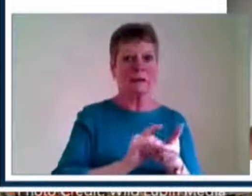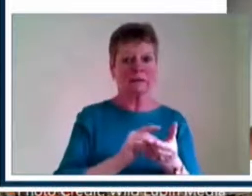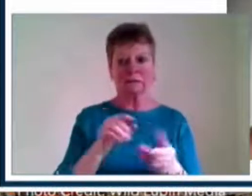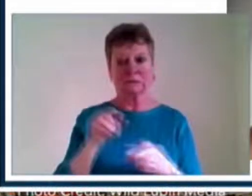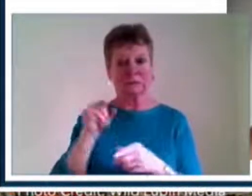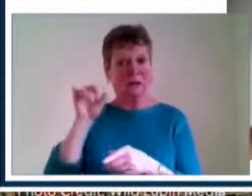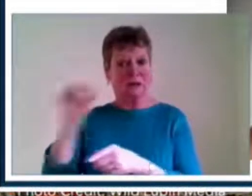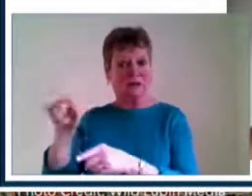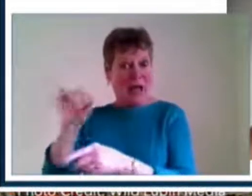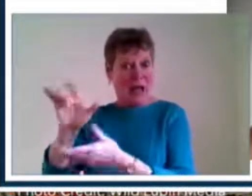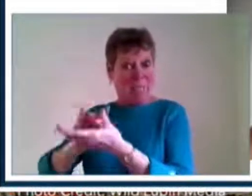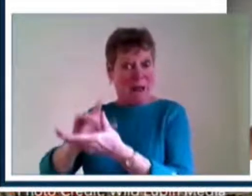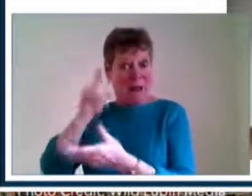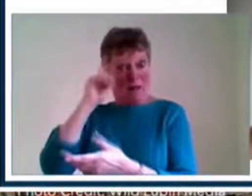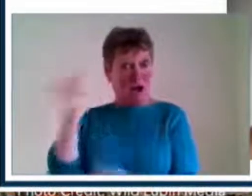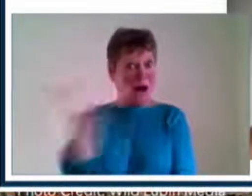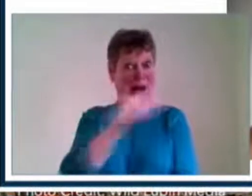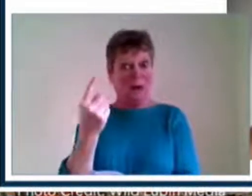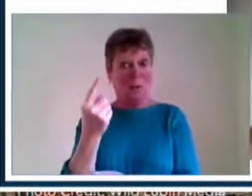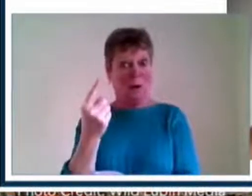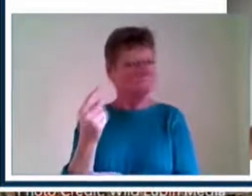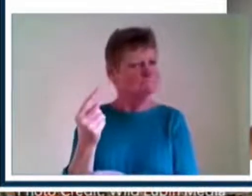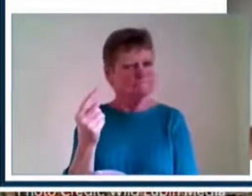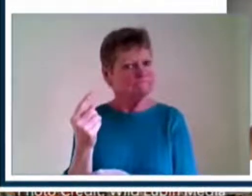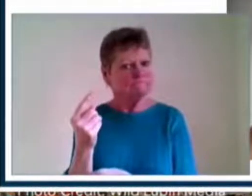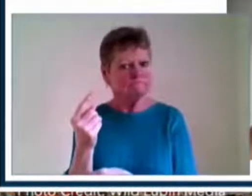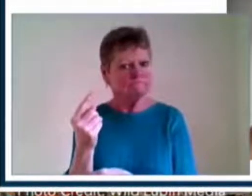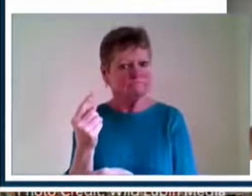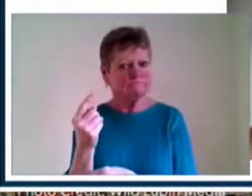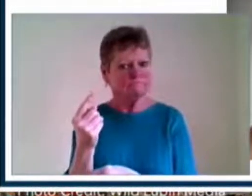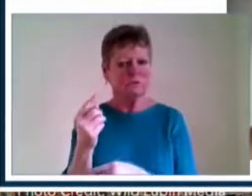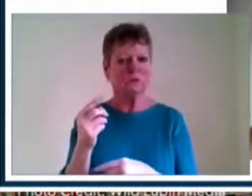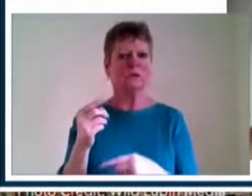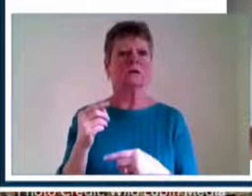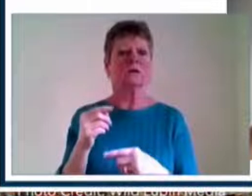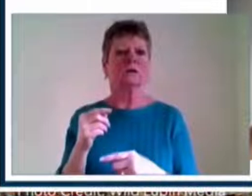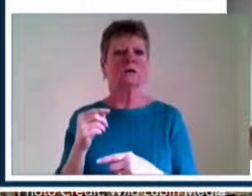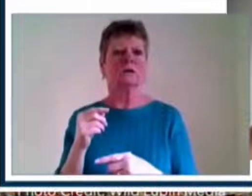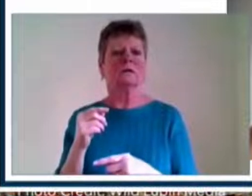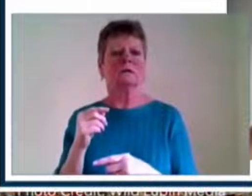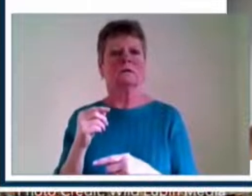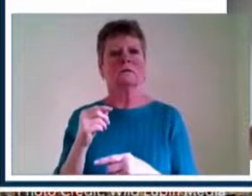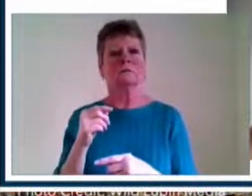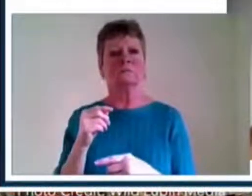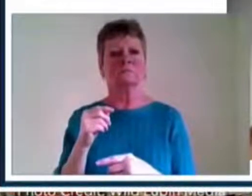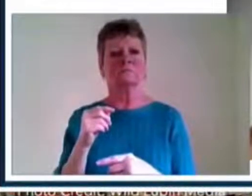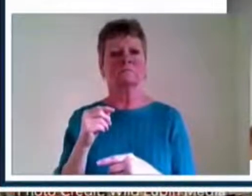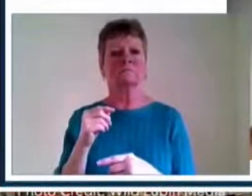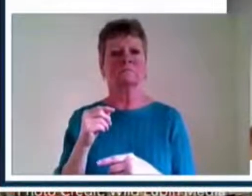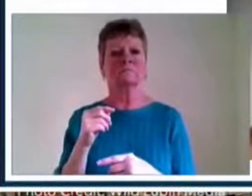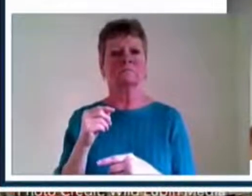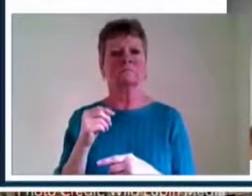everybody. It's going to have some impact, but it's certainly it's not the